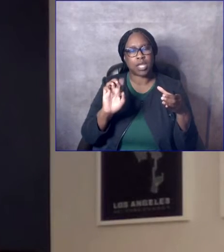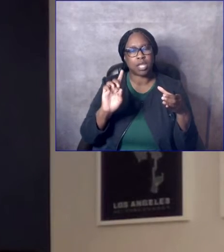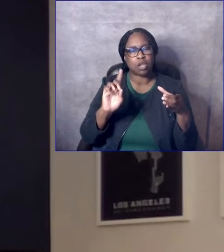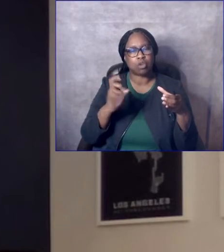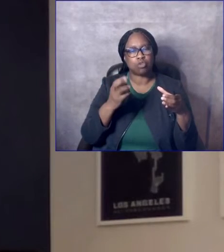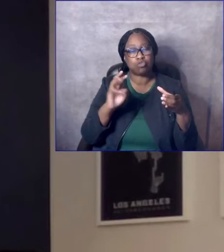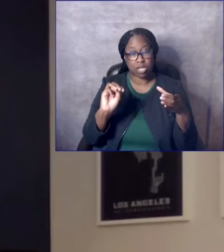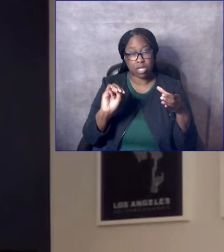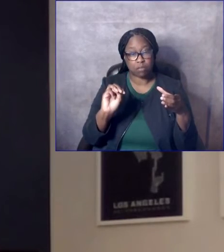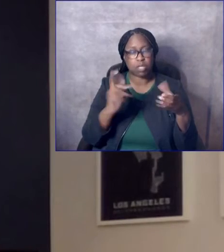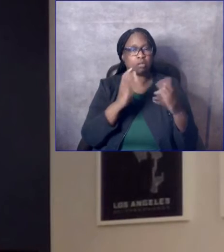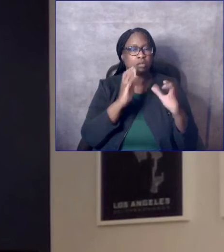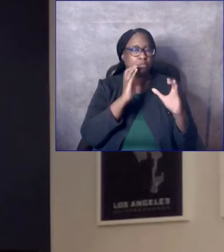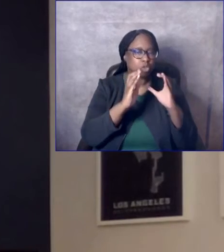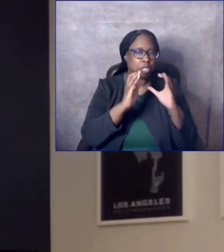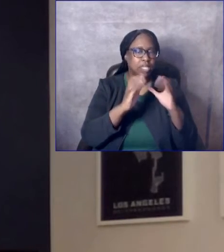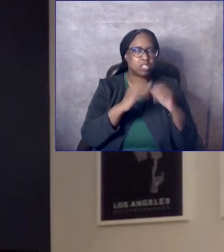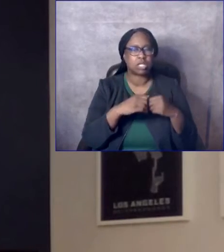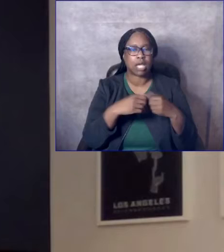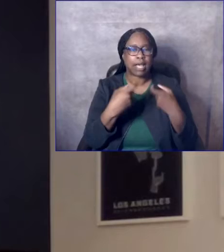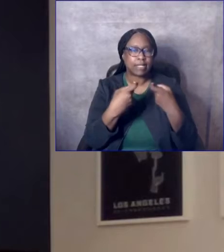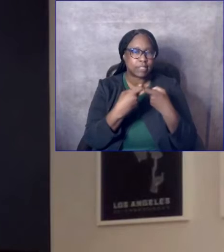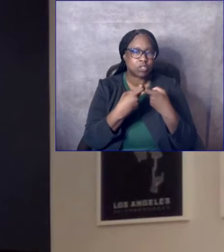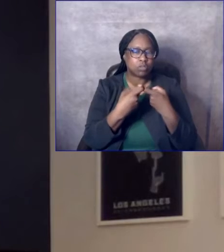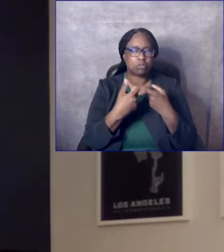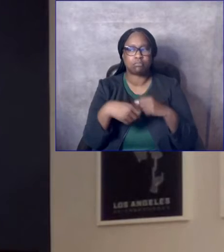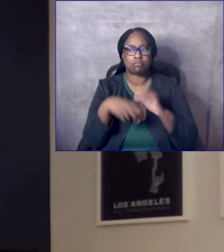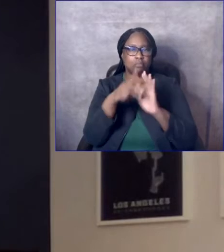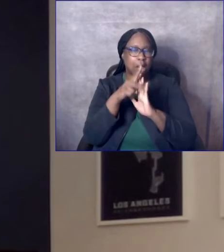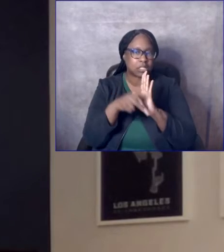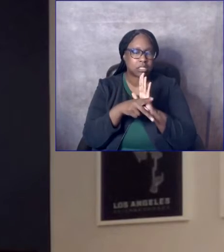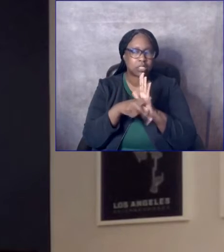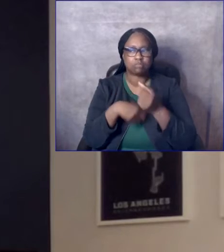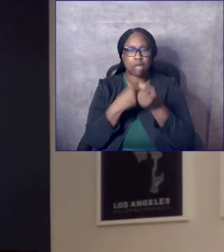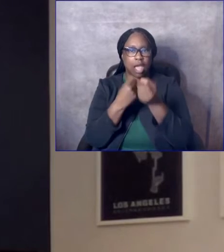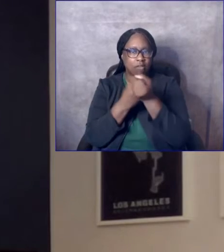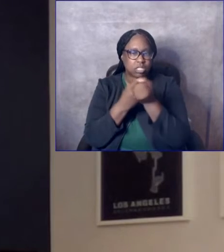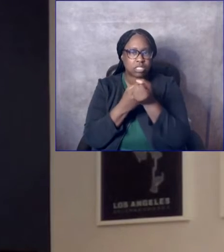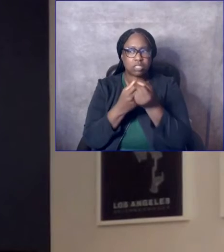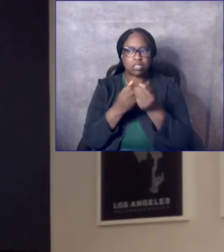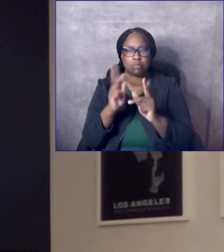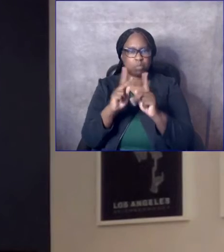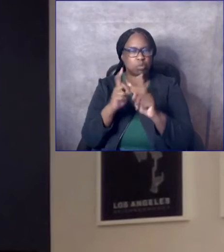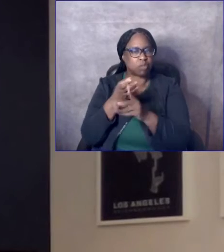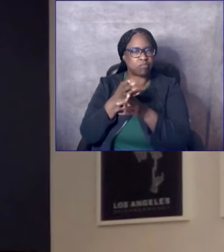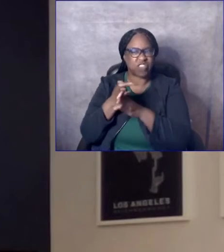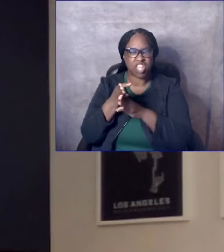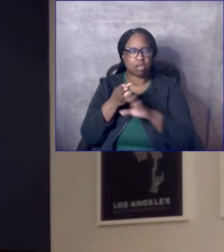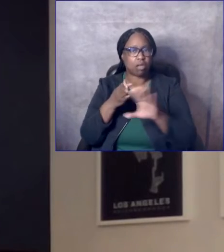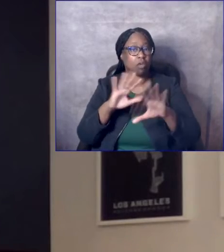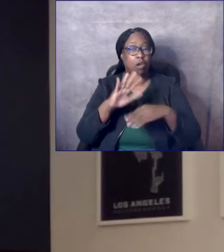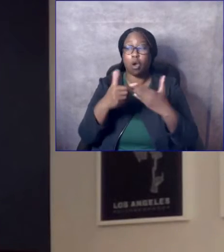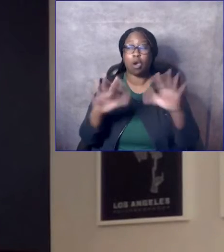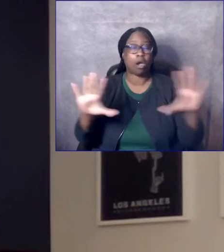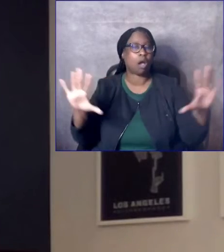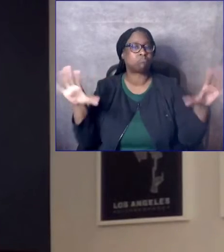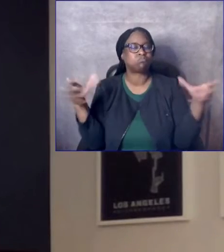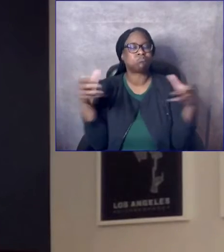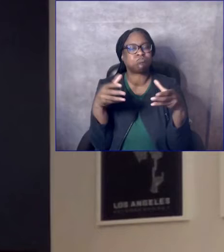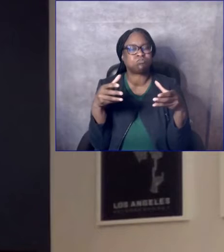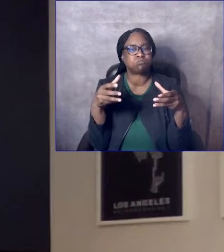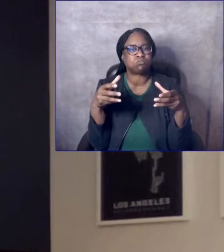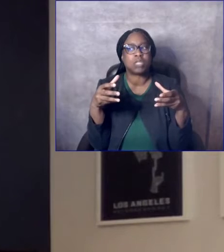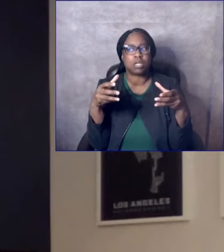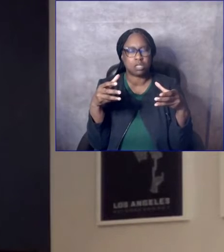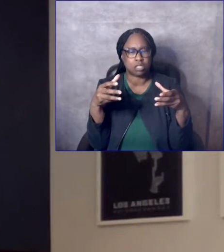digital team, our advocacy or policy team, folks from our field, to really come together and think about what was the story